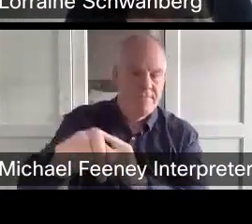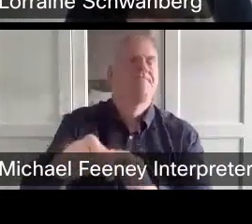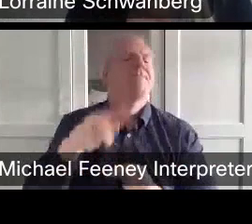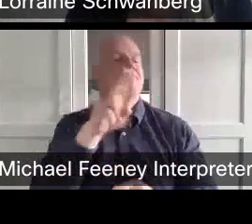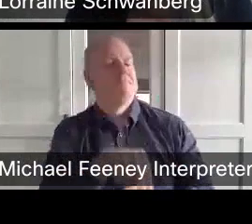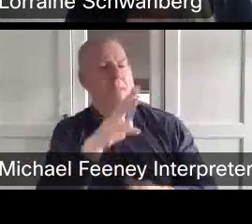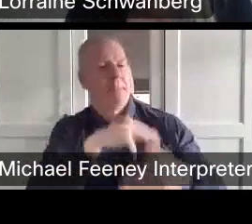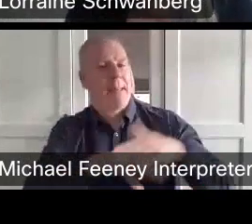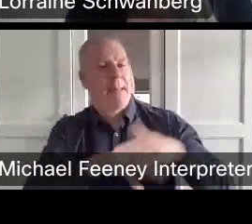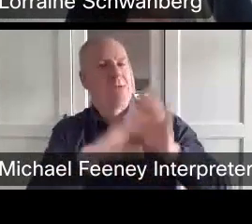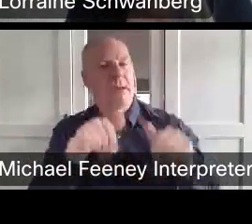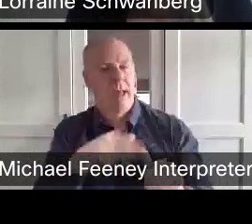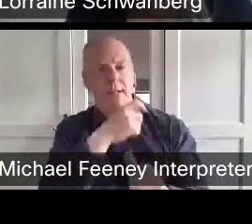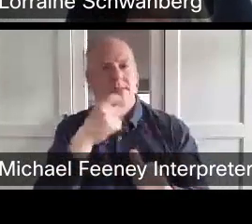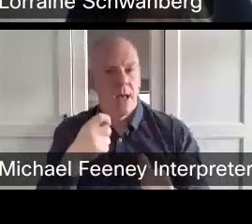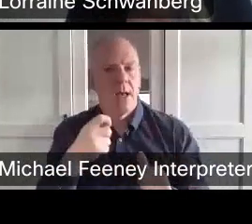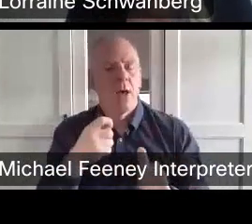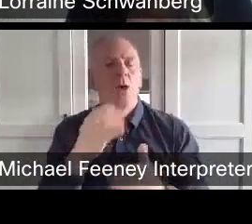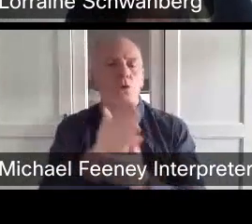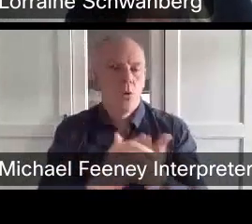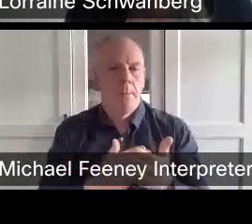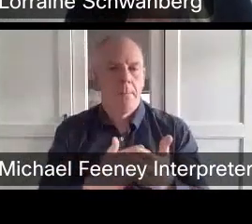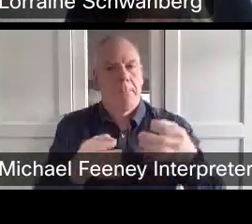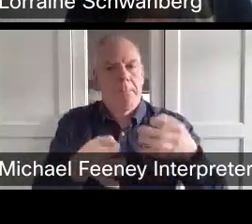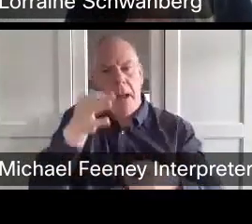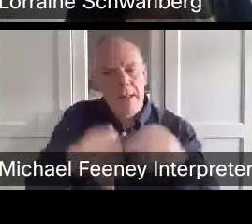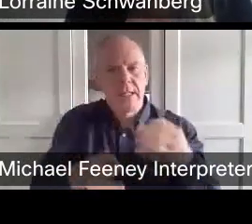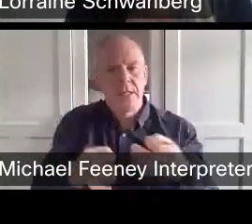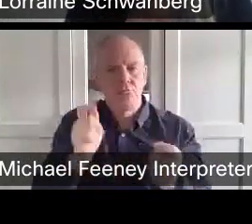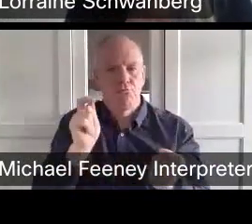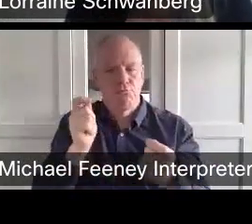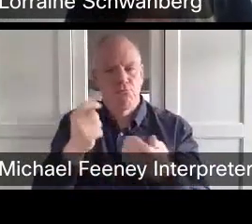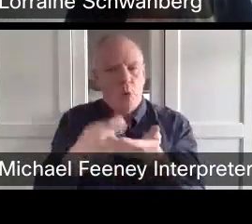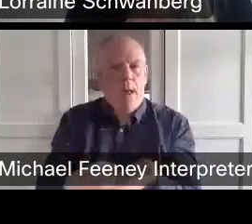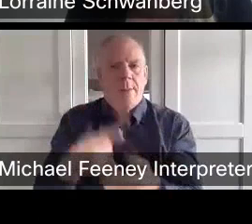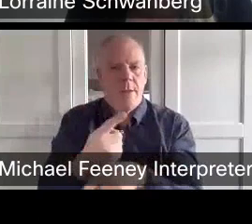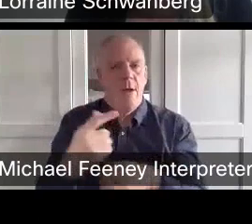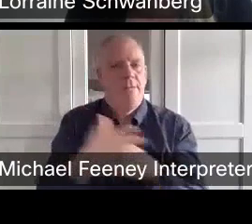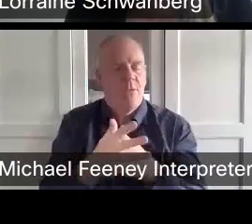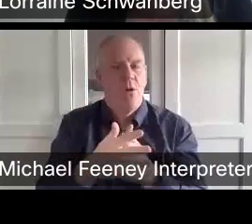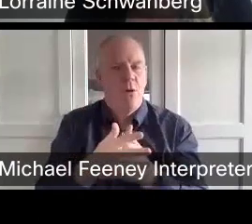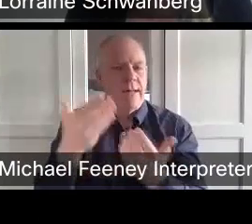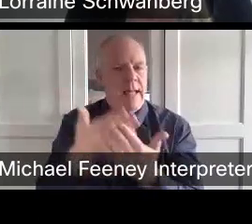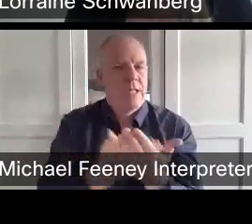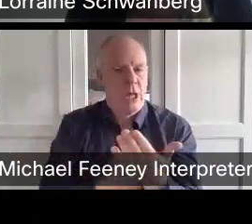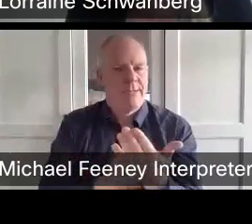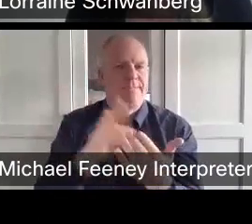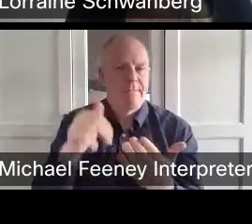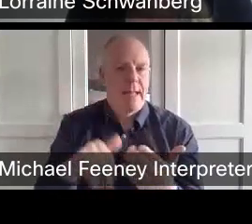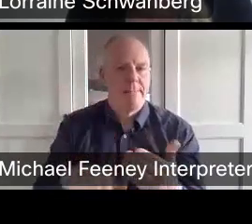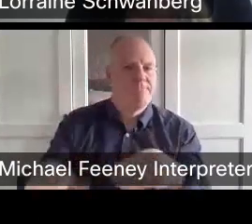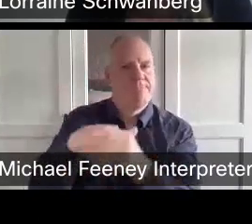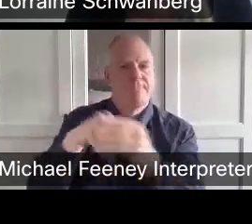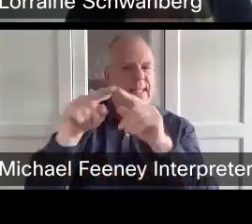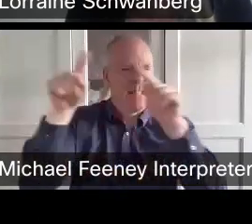the, I suppose, bureaucratic requirements of the legislation that puts forward some of the kind of templates